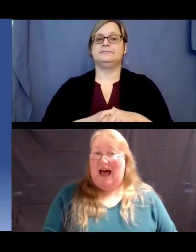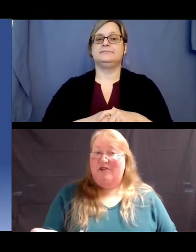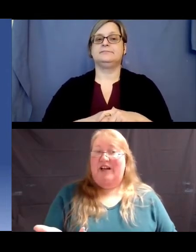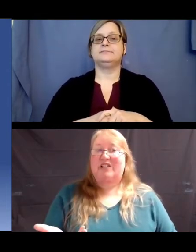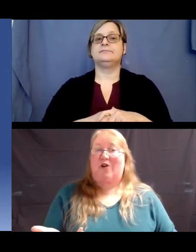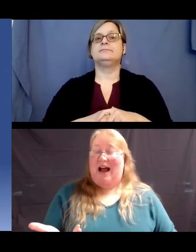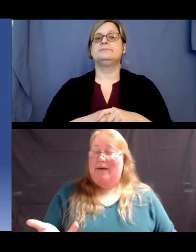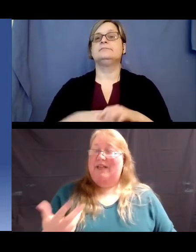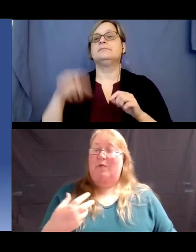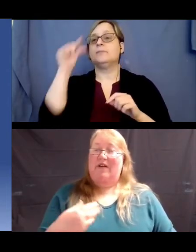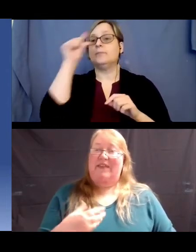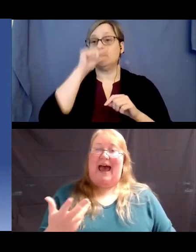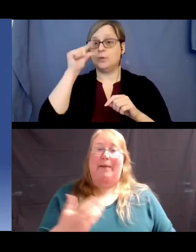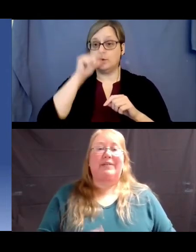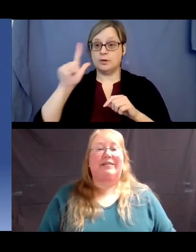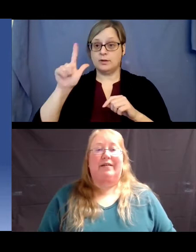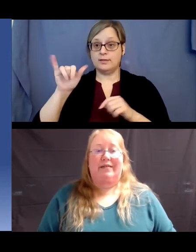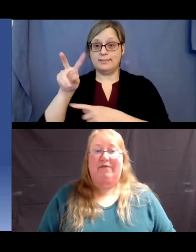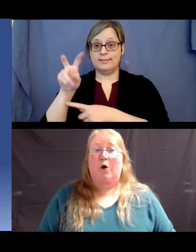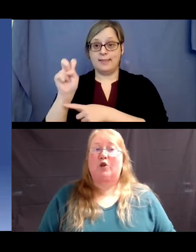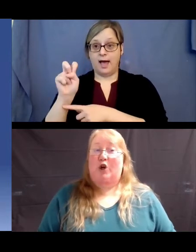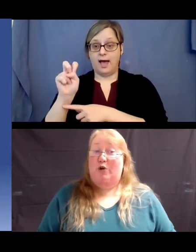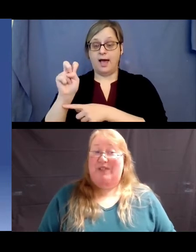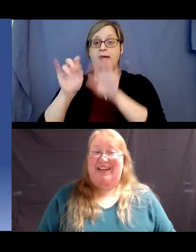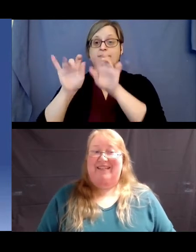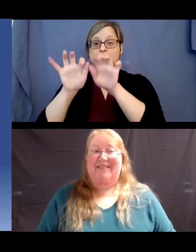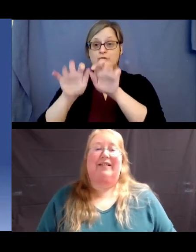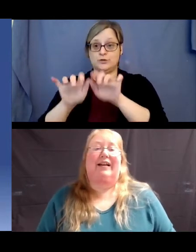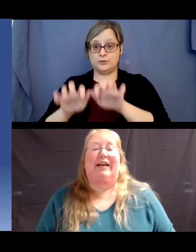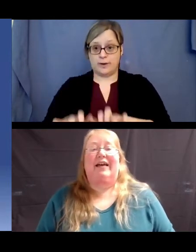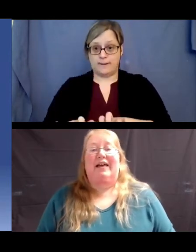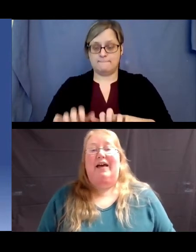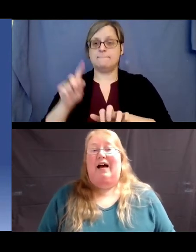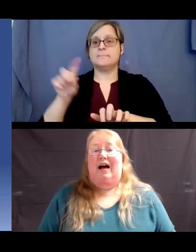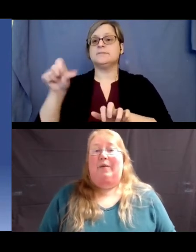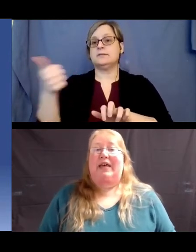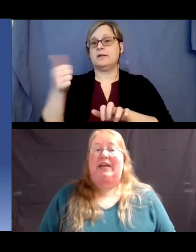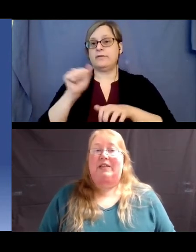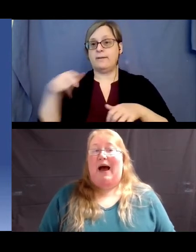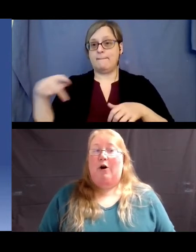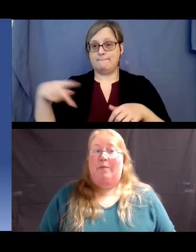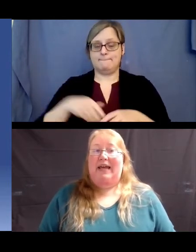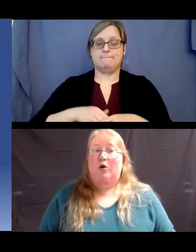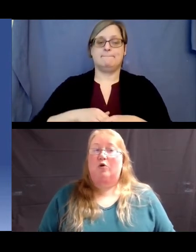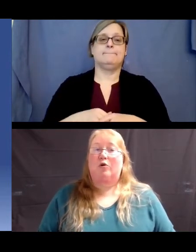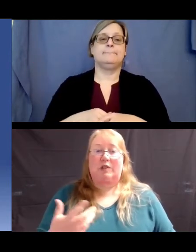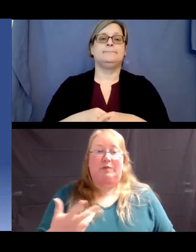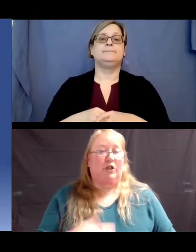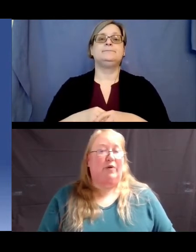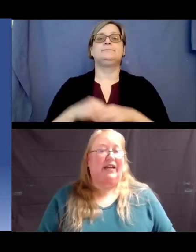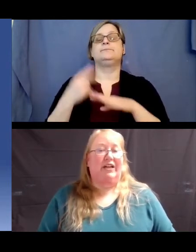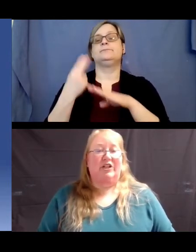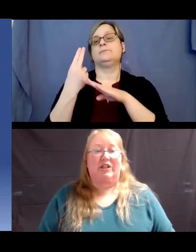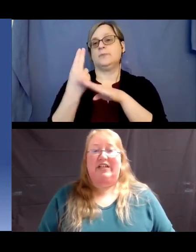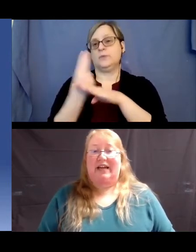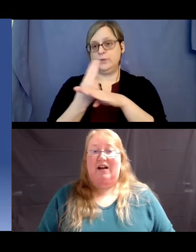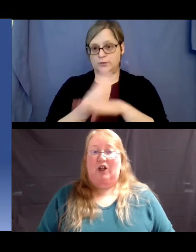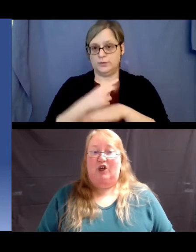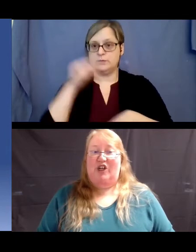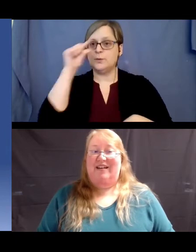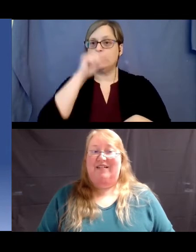Google Live Transcribe is one of the apps that folks are using. It is powered by Google's speech